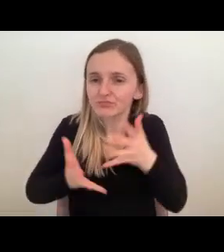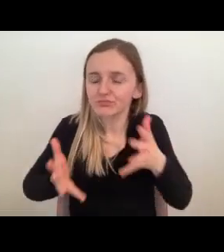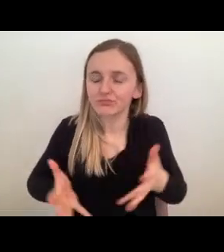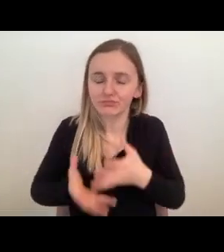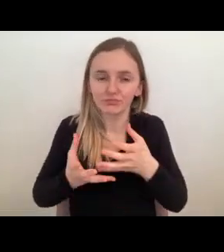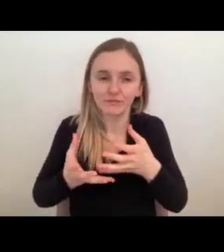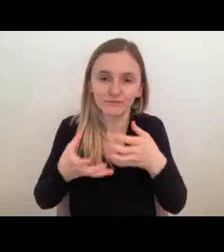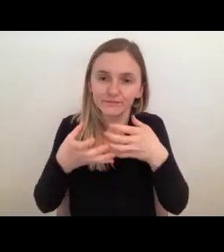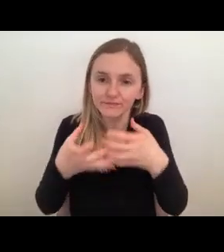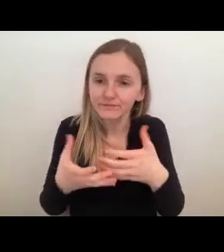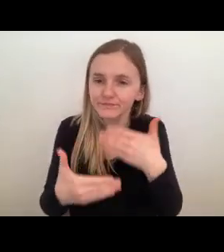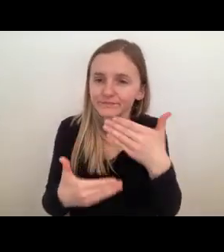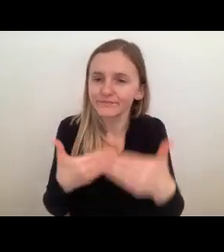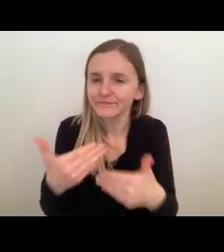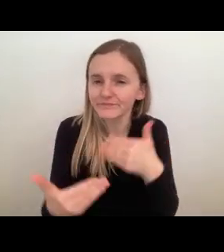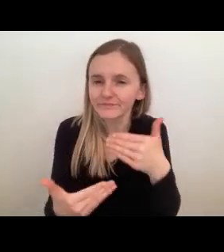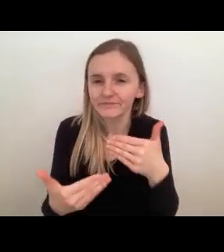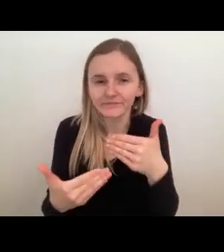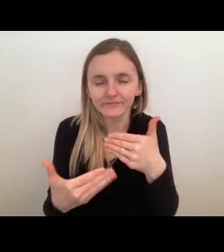of their engagement,